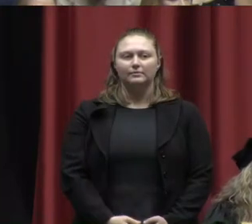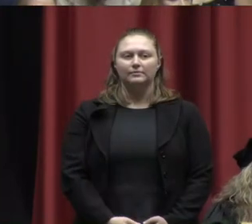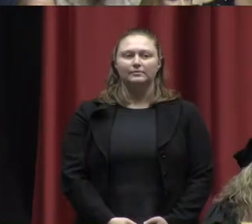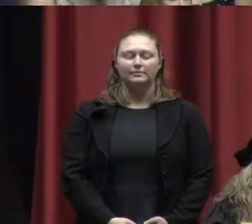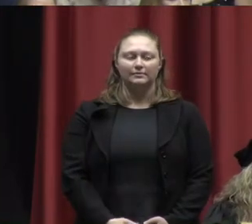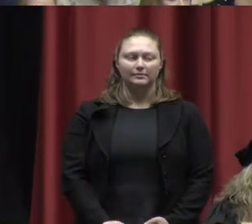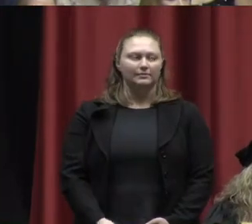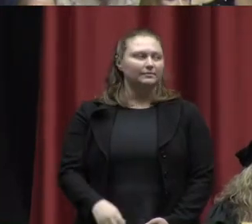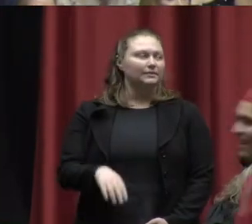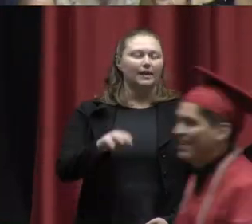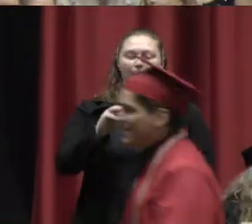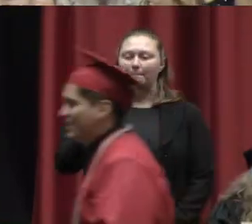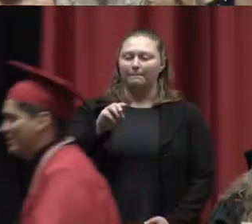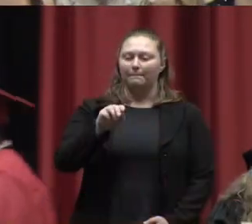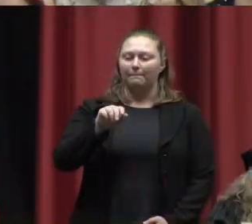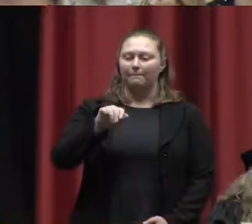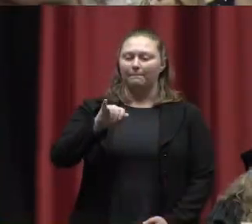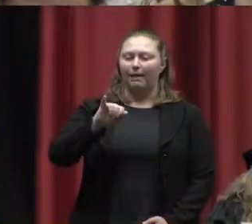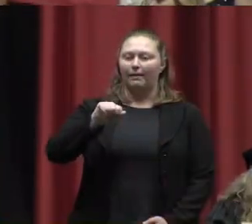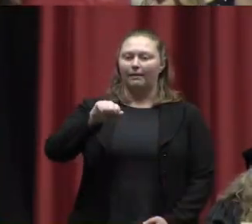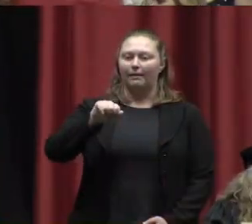Uriah Sanchez.